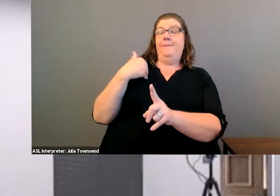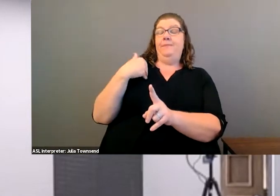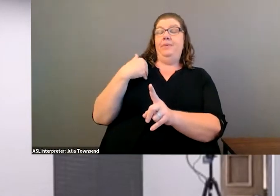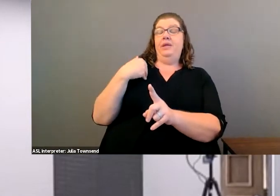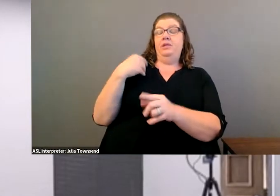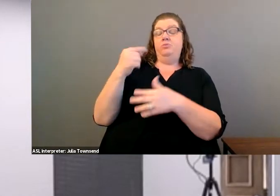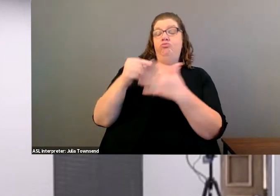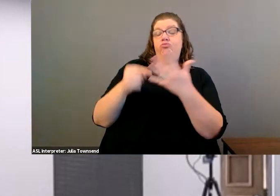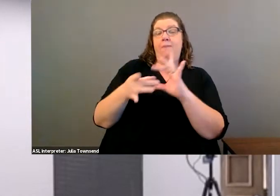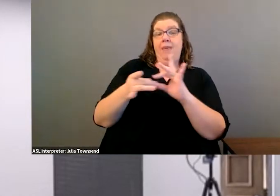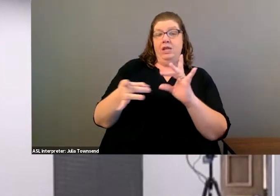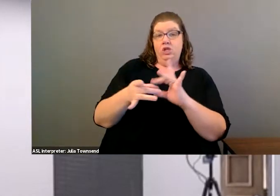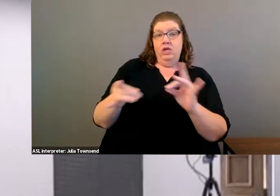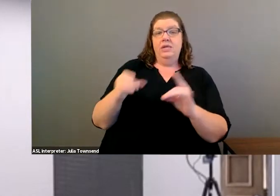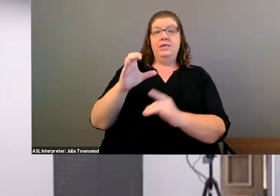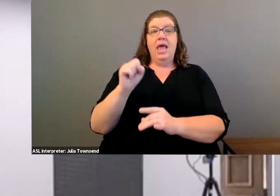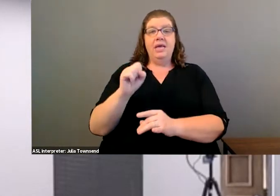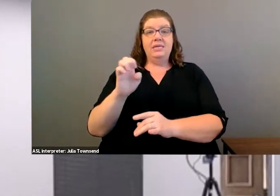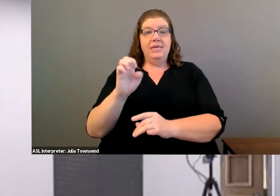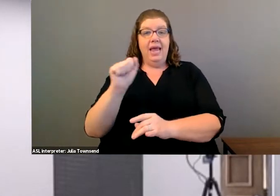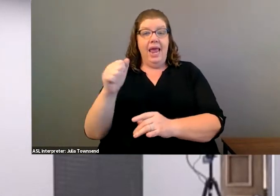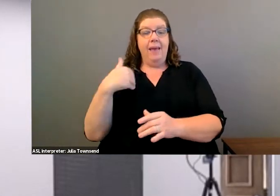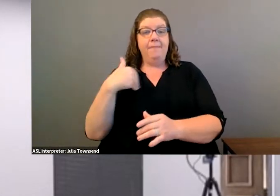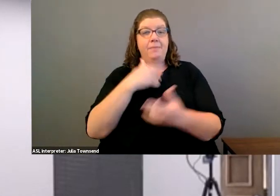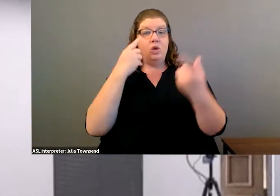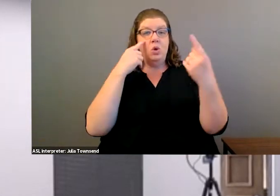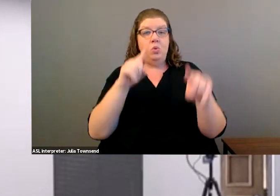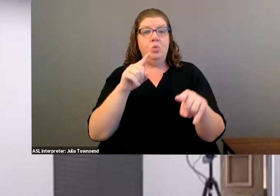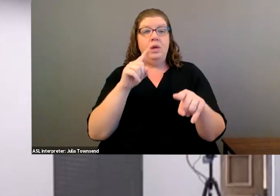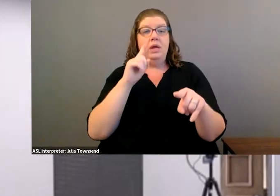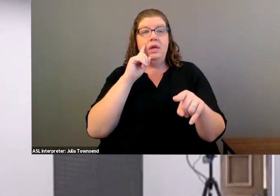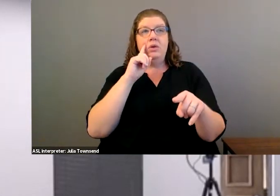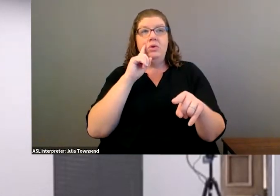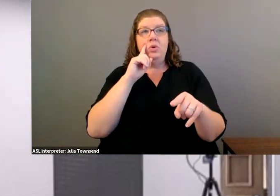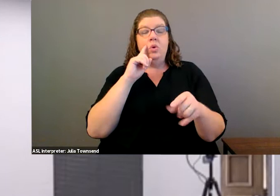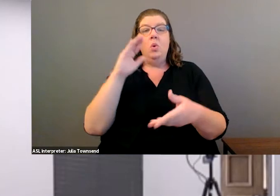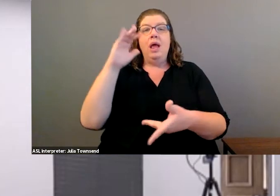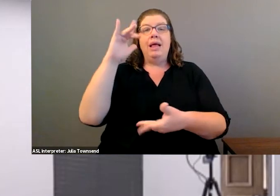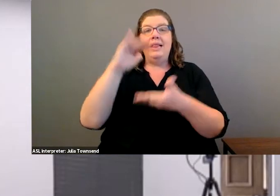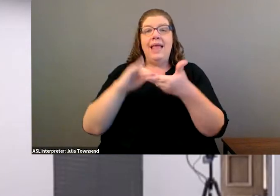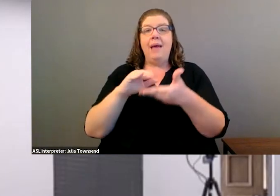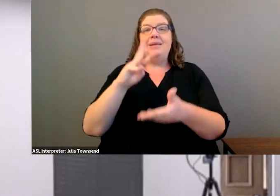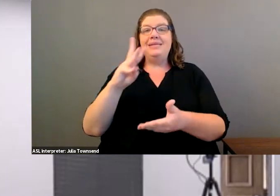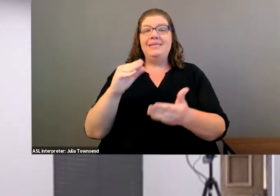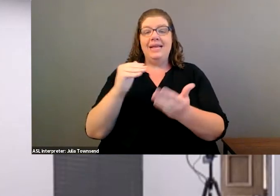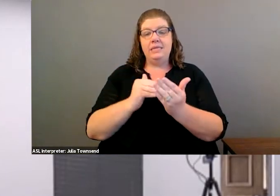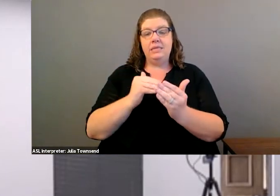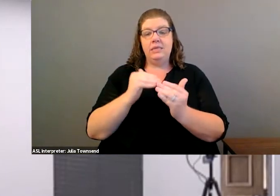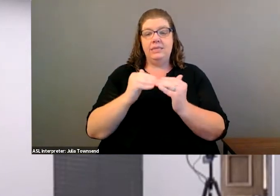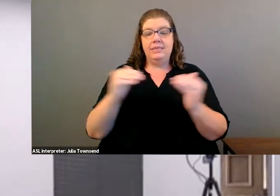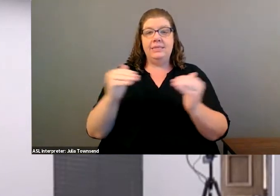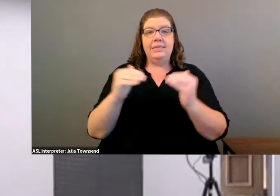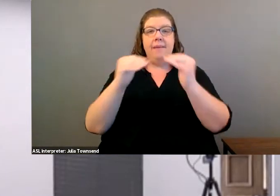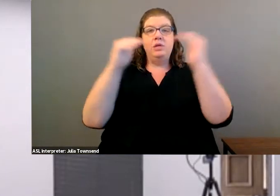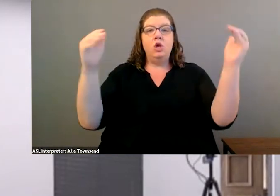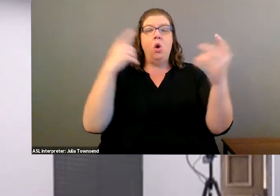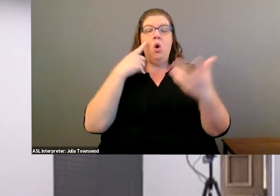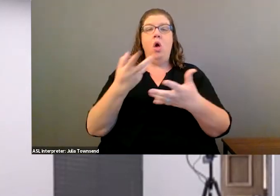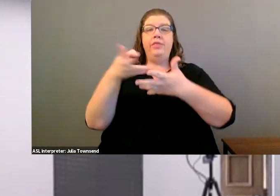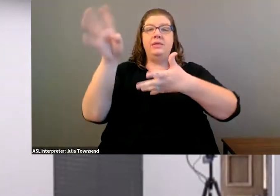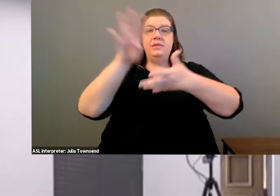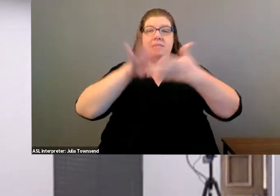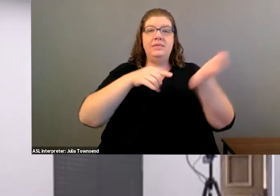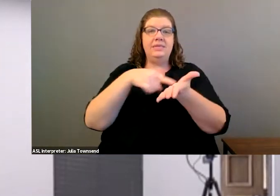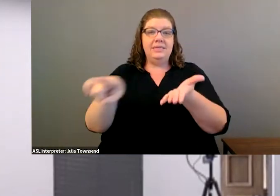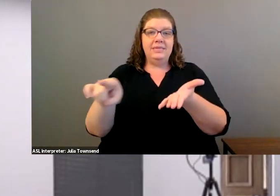previously mentioned, CSEA members have agreed to collapse 6 steps over the next 3 years on the classified salary schedule,